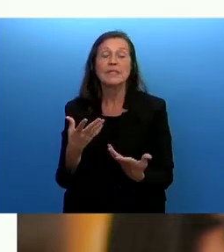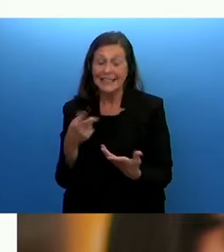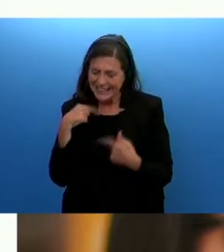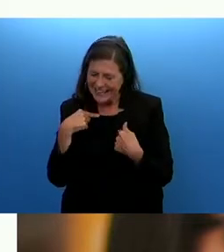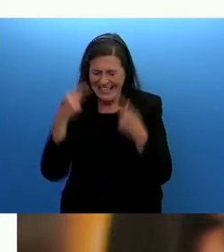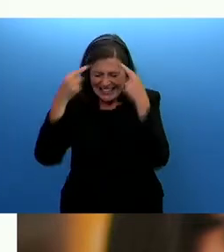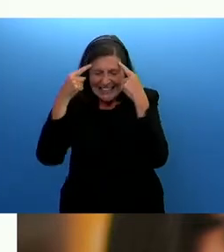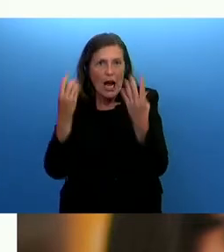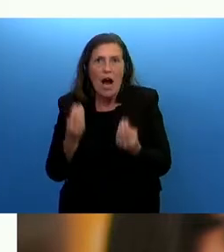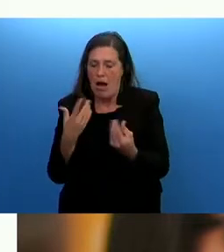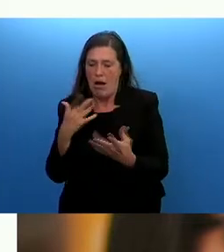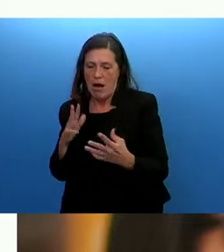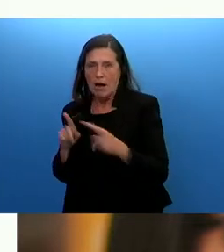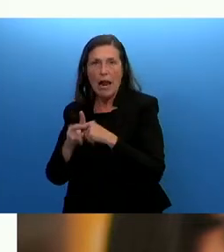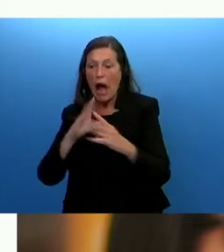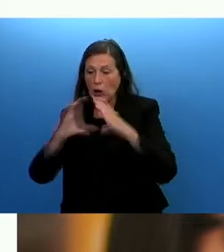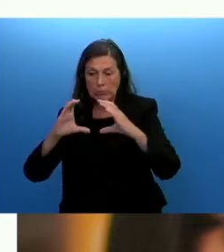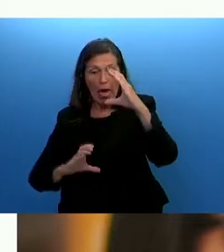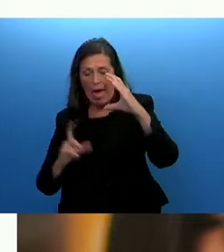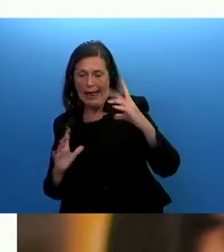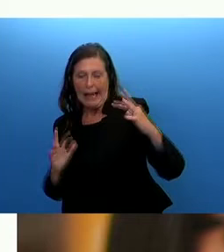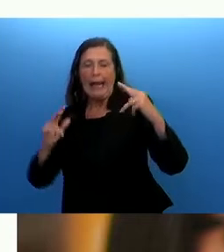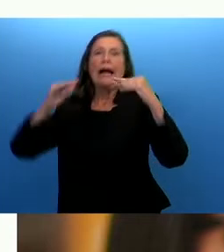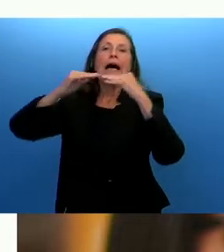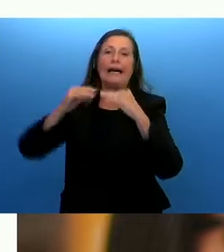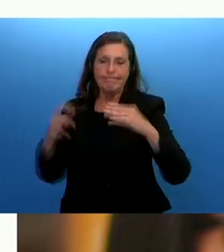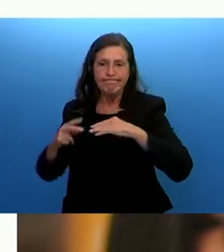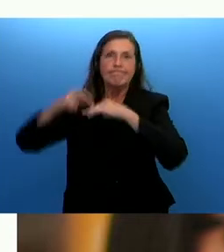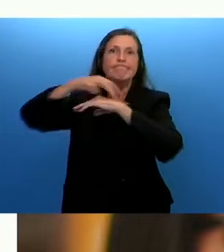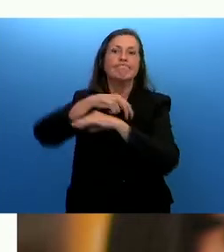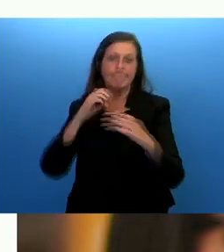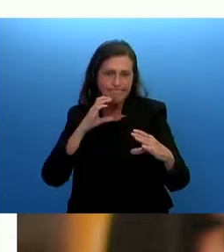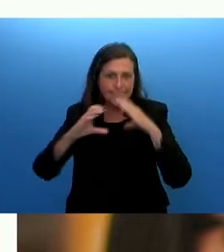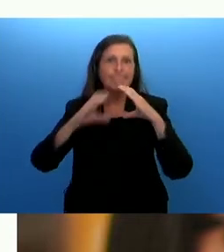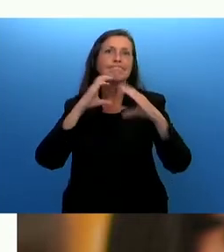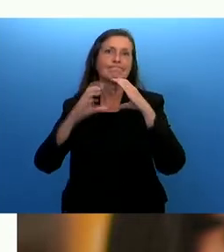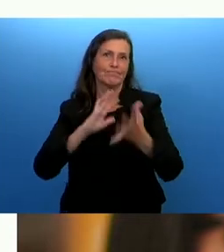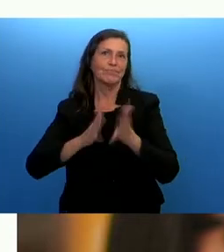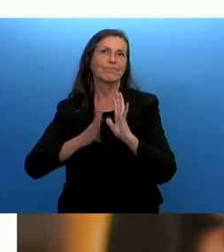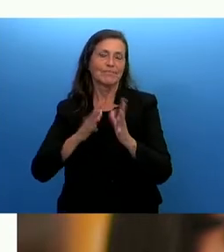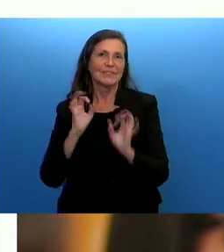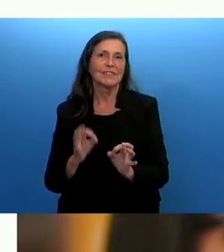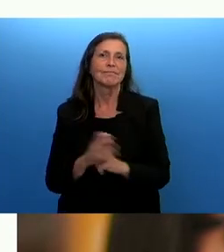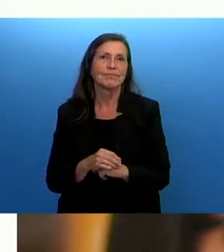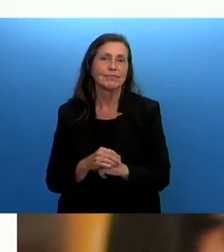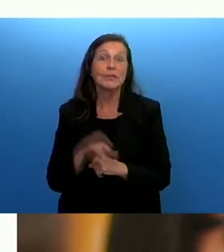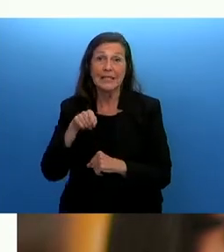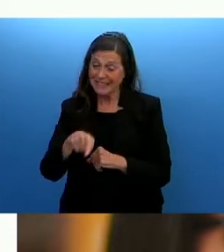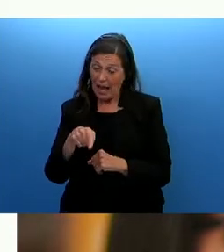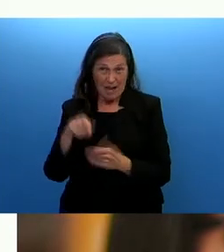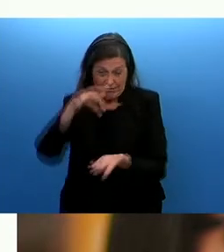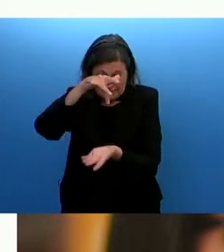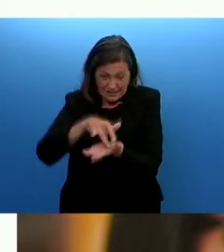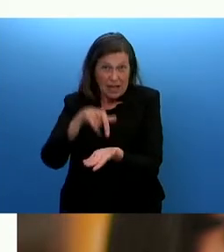bridge these communication barriers. Recognizing that multilingualism is a core value of the United Nations and that